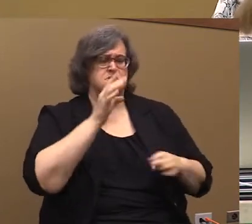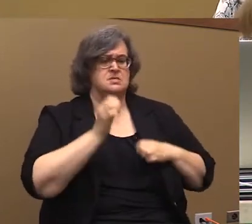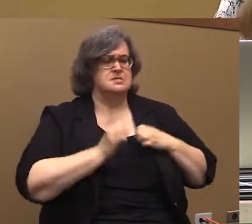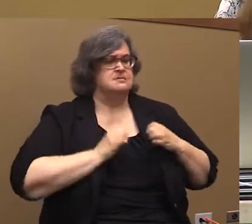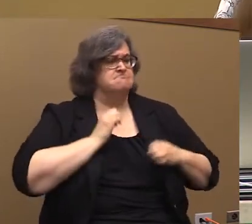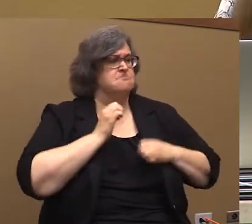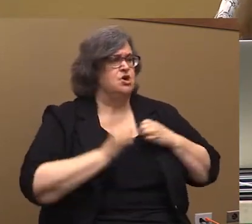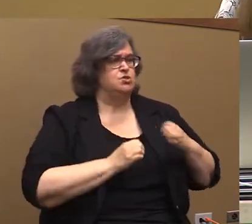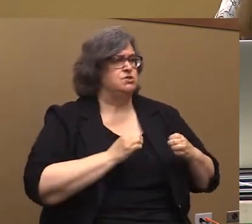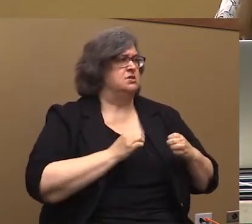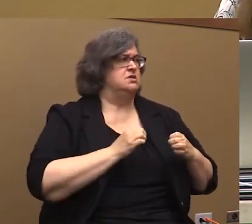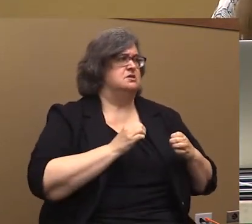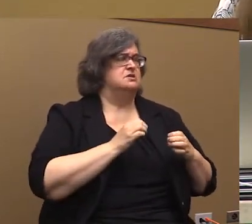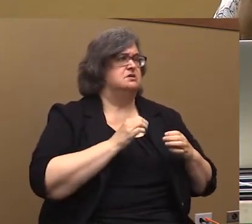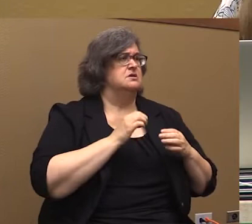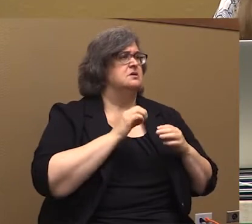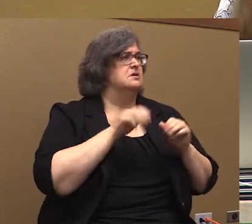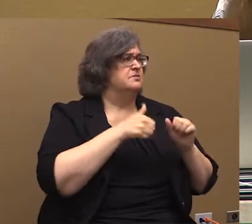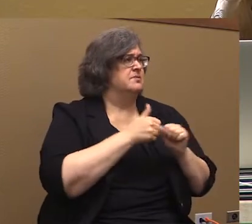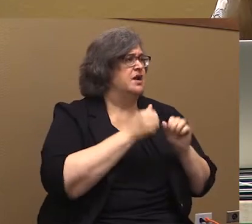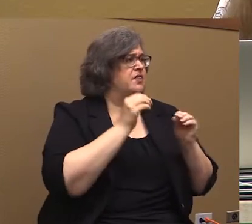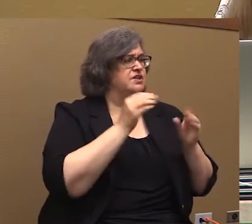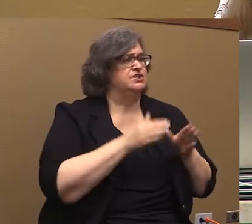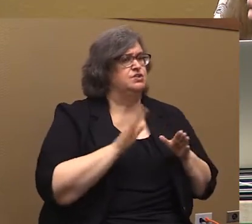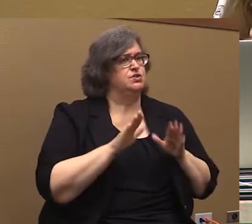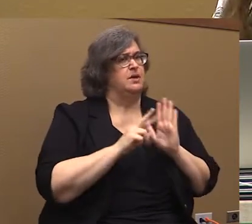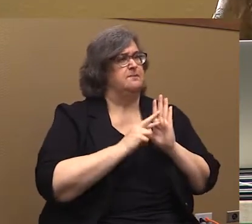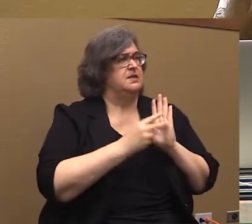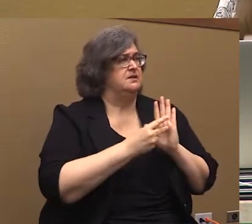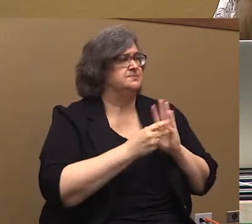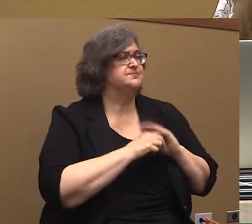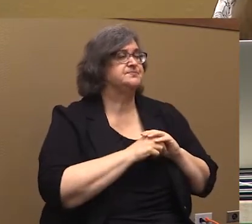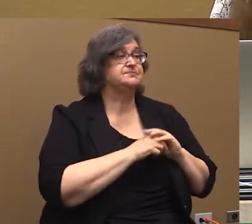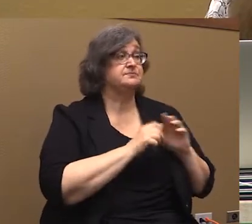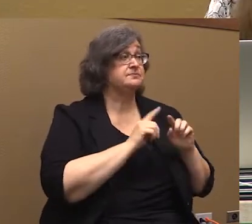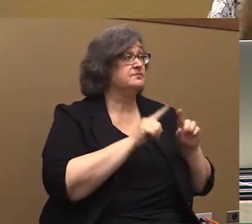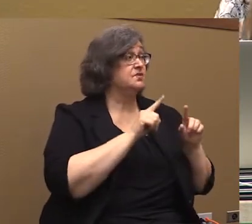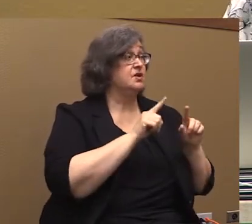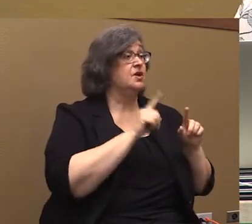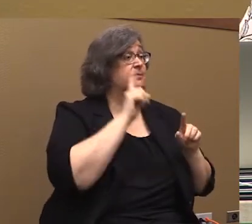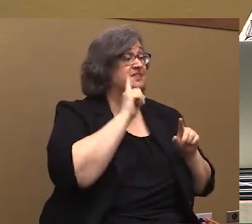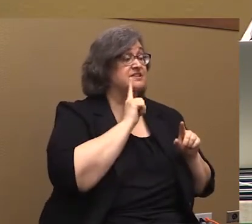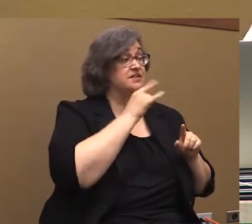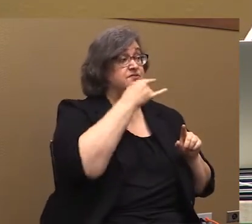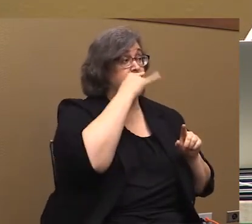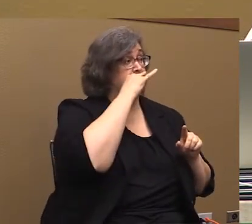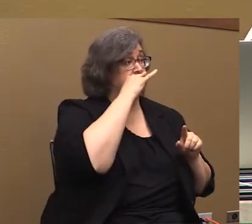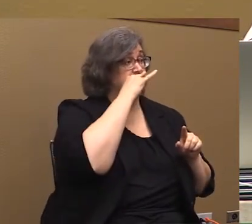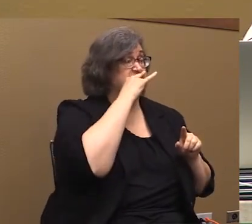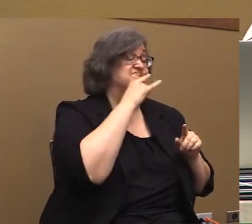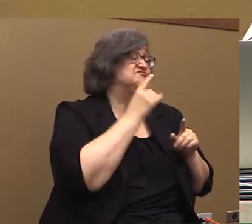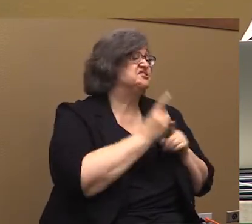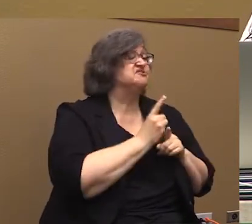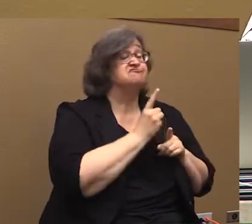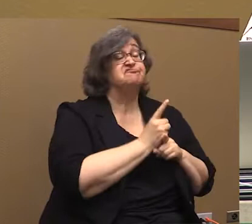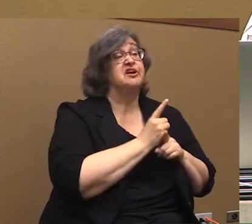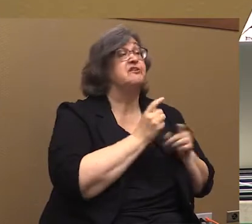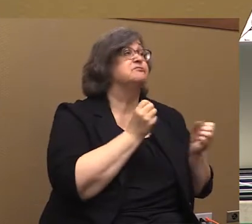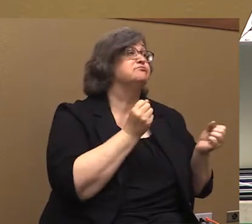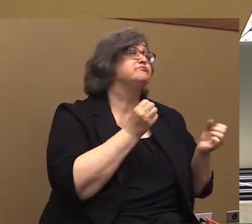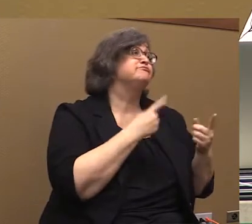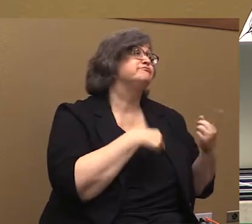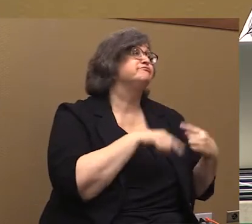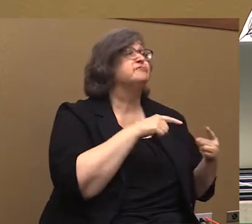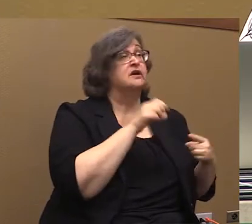the atrocity of this, the emotion and the intent behind the teacher's meaning. But the